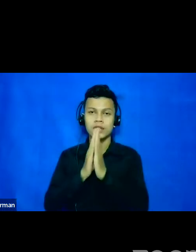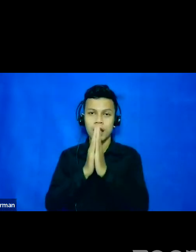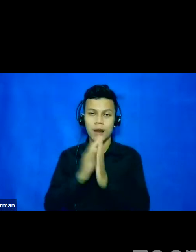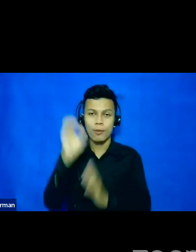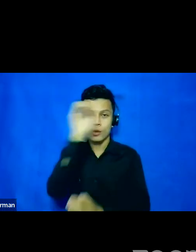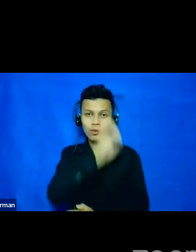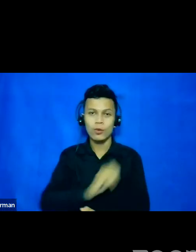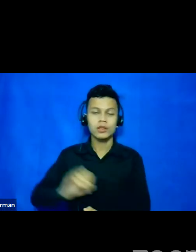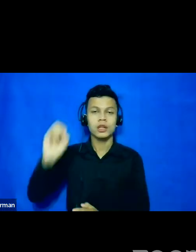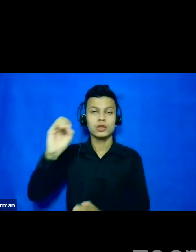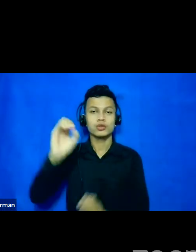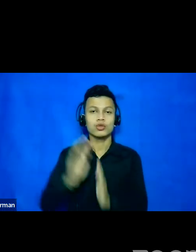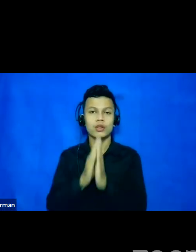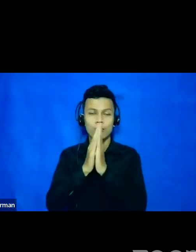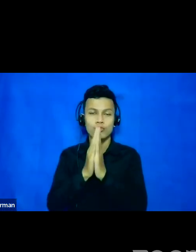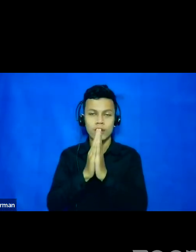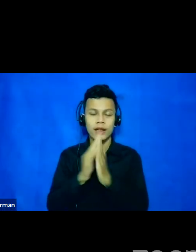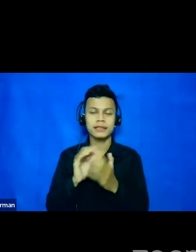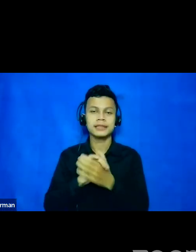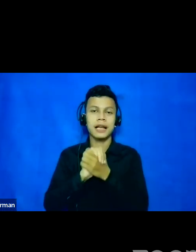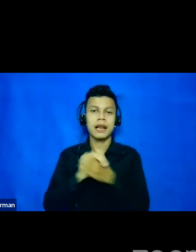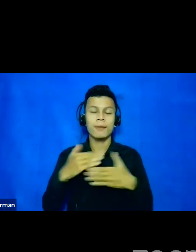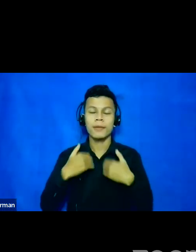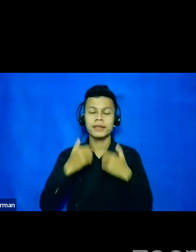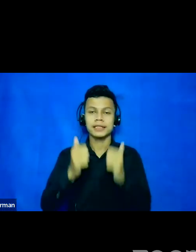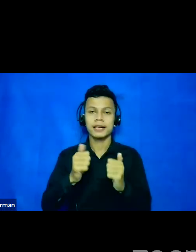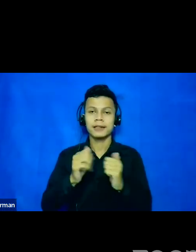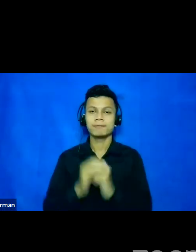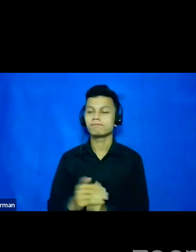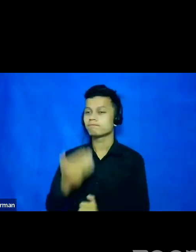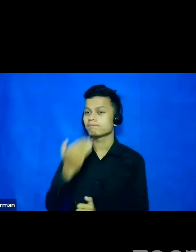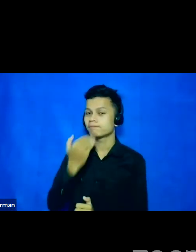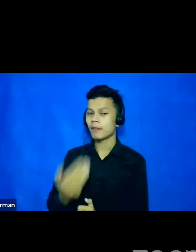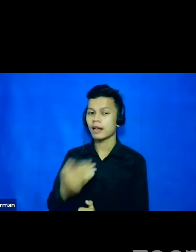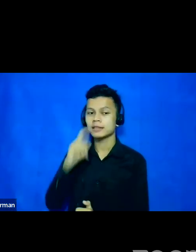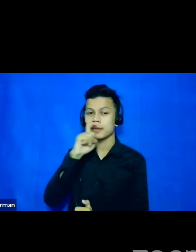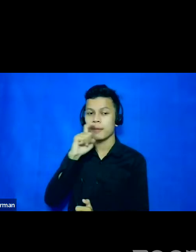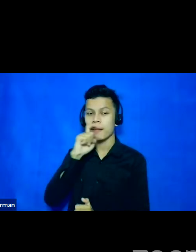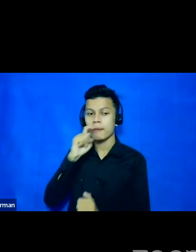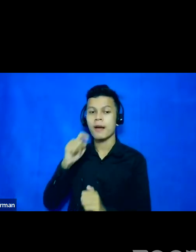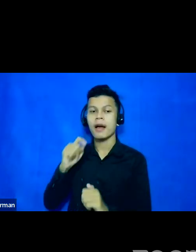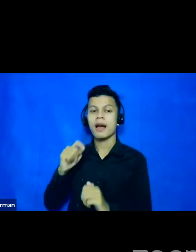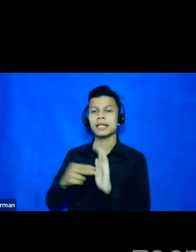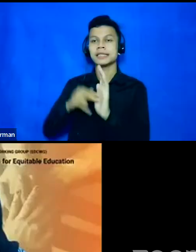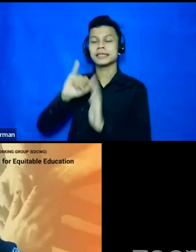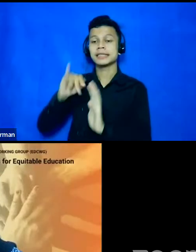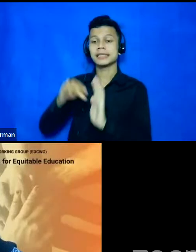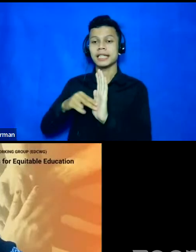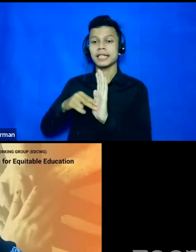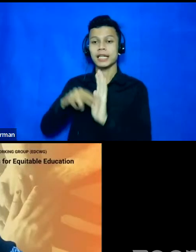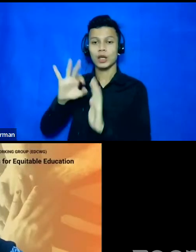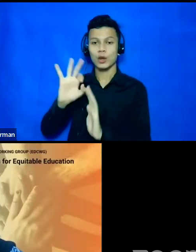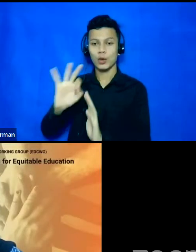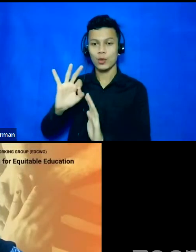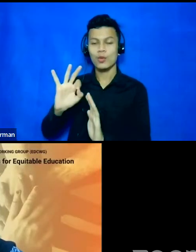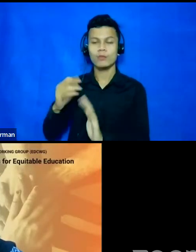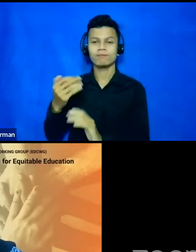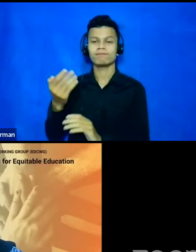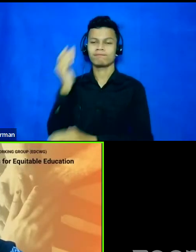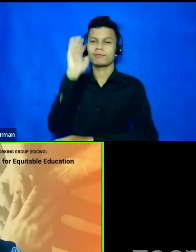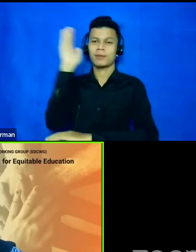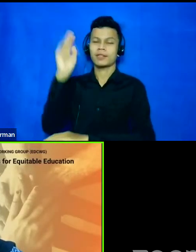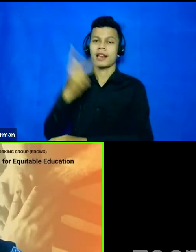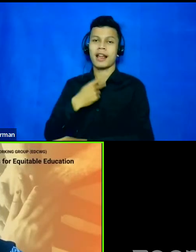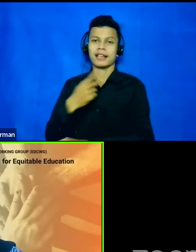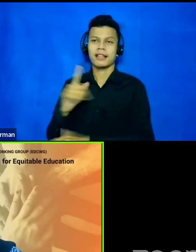Salam Kebajikan. Thank you so much, Pak Nino, for the keynote speech. Pak Nino highlighted